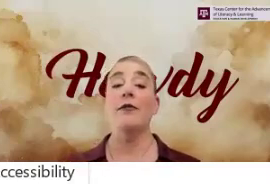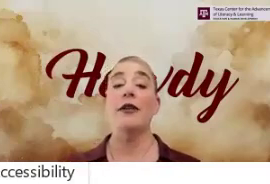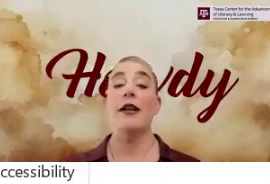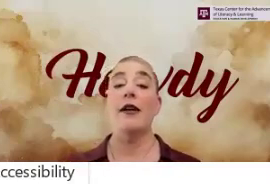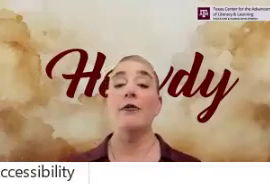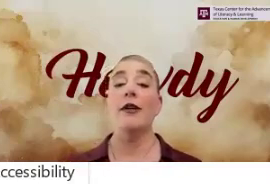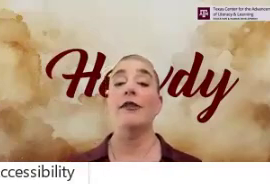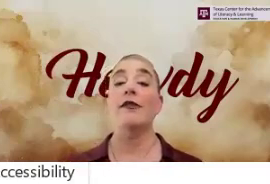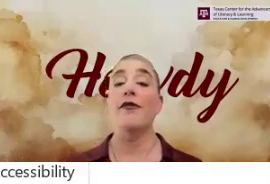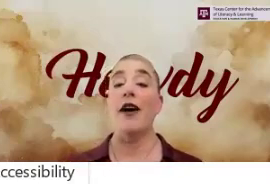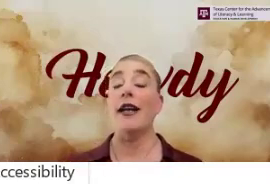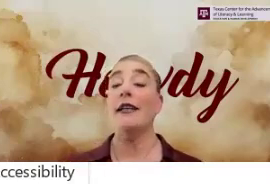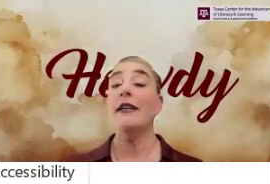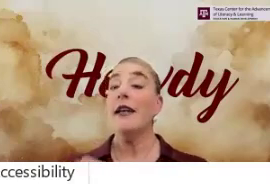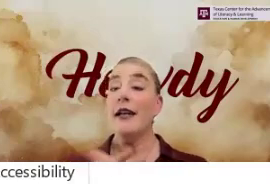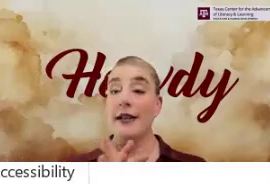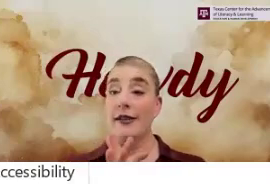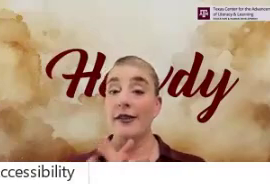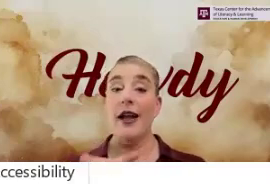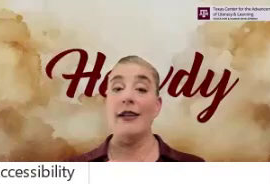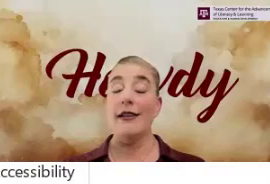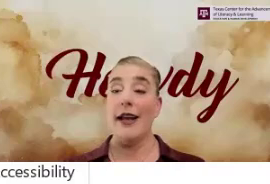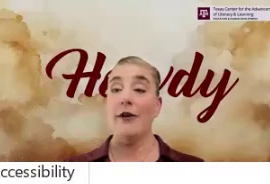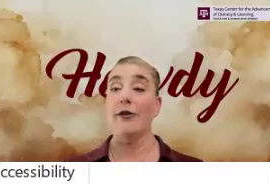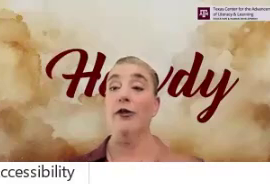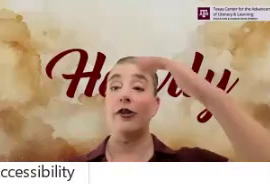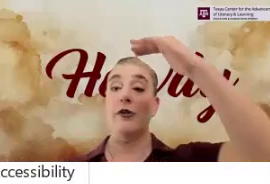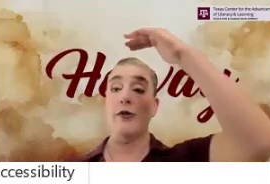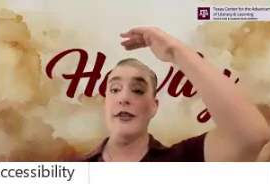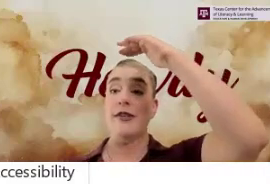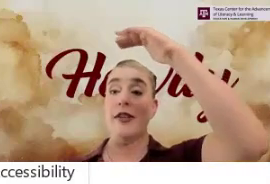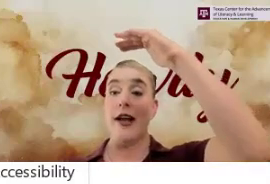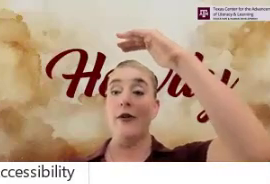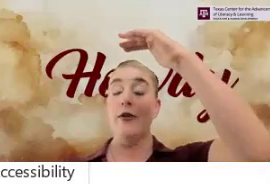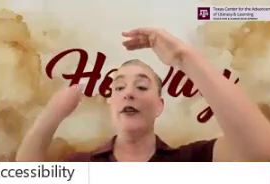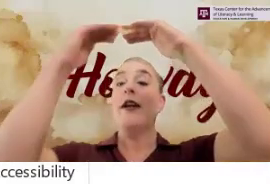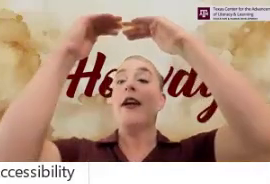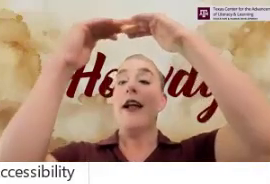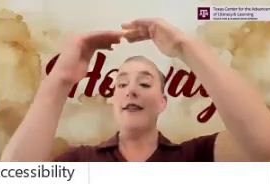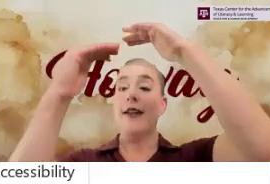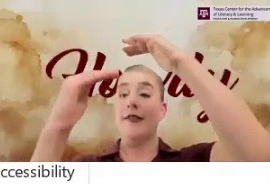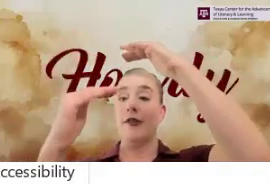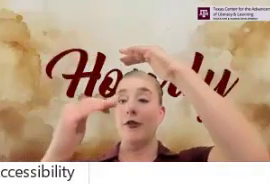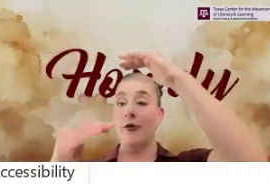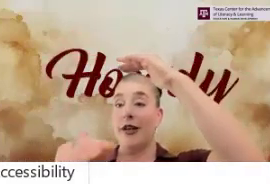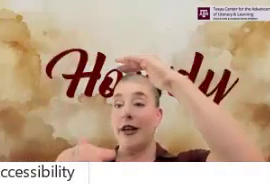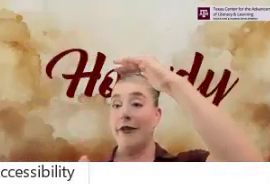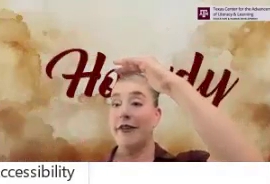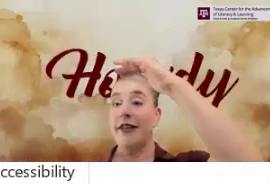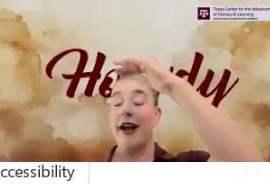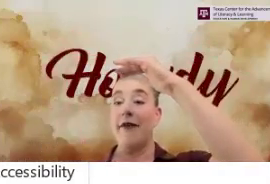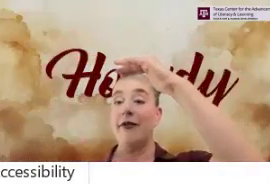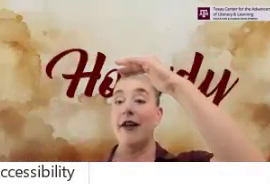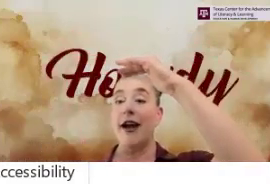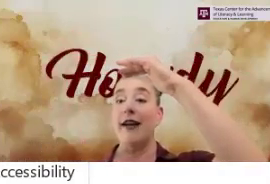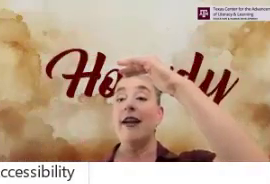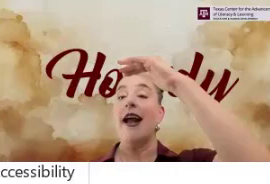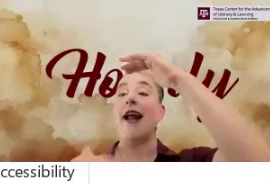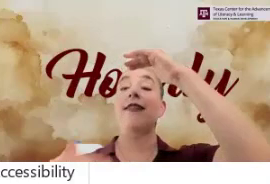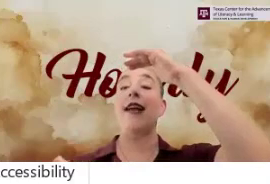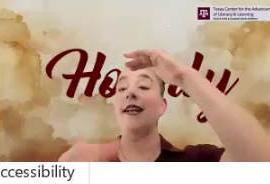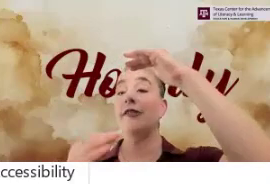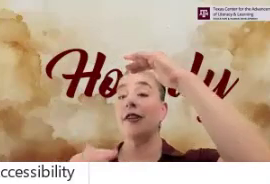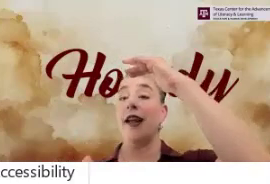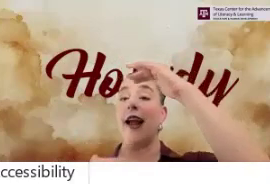in elements defined in the slide layout. So it's going to read the title, and then it's going to read everything after